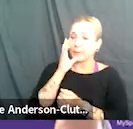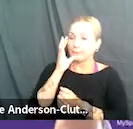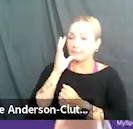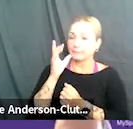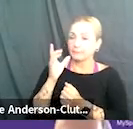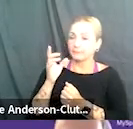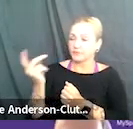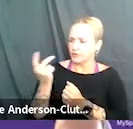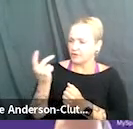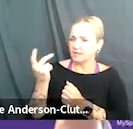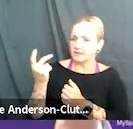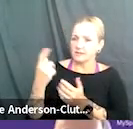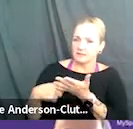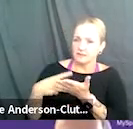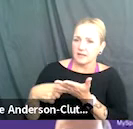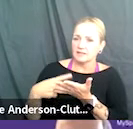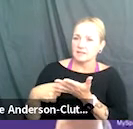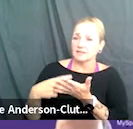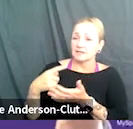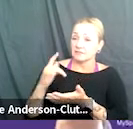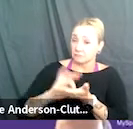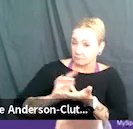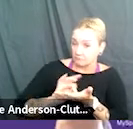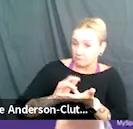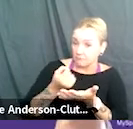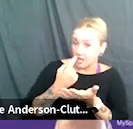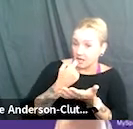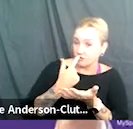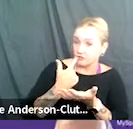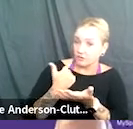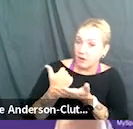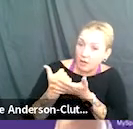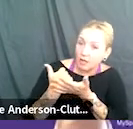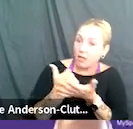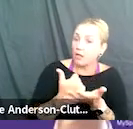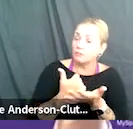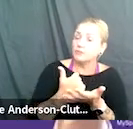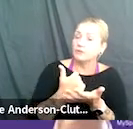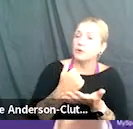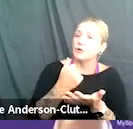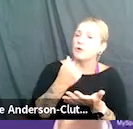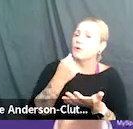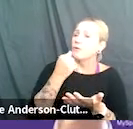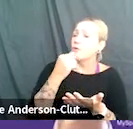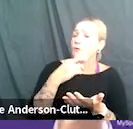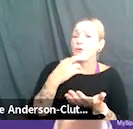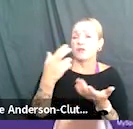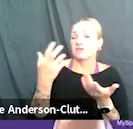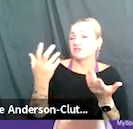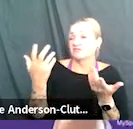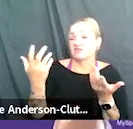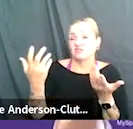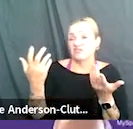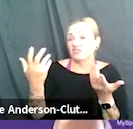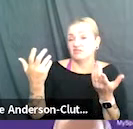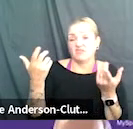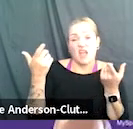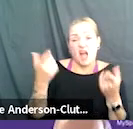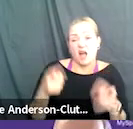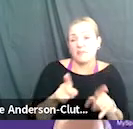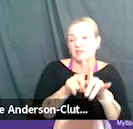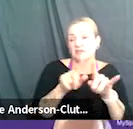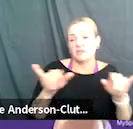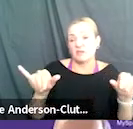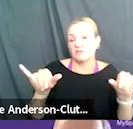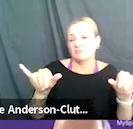was sort of causally related to the improvement. And what we agreed, because his mom was asking about Prozac, whether we